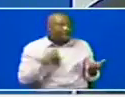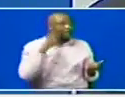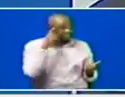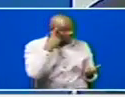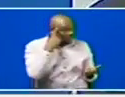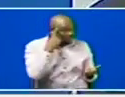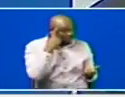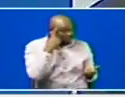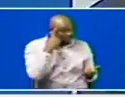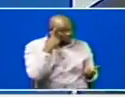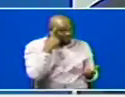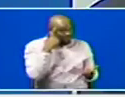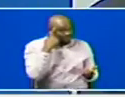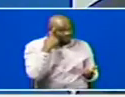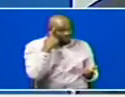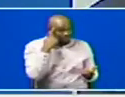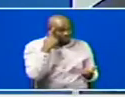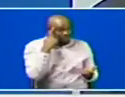think it is